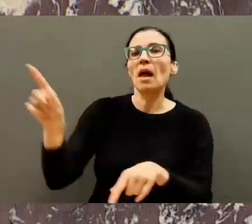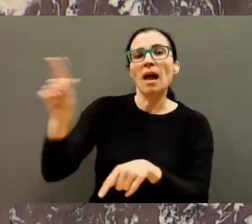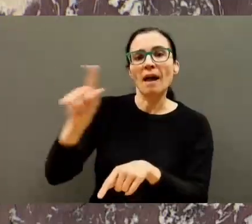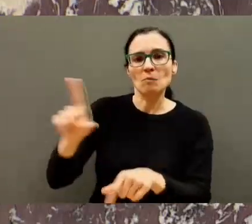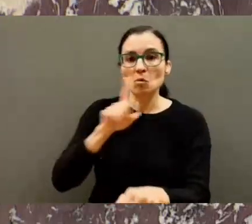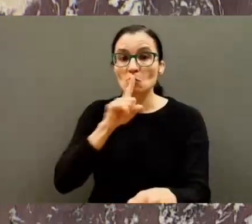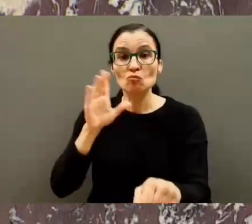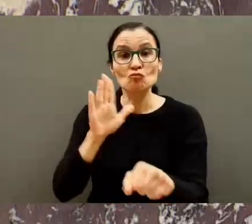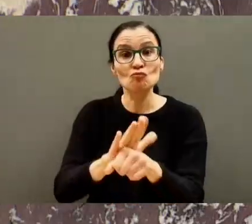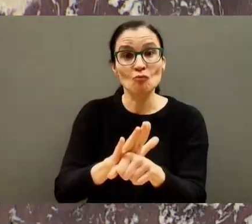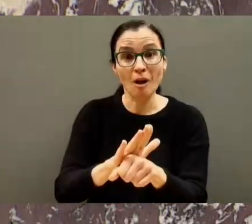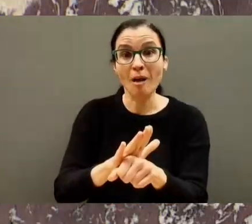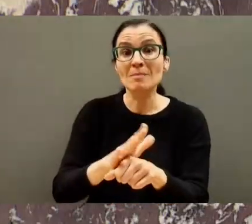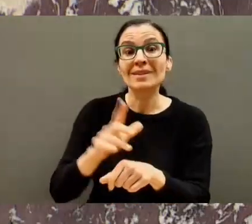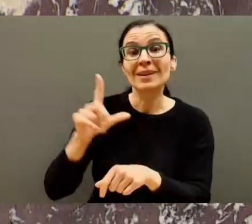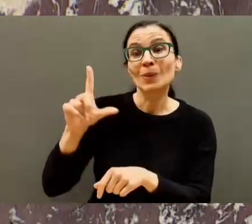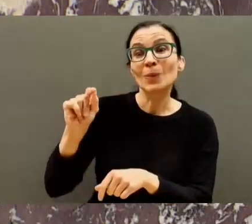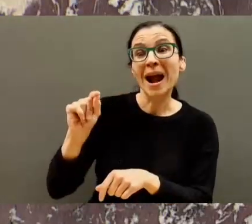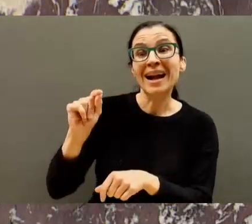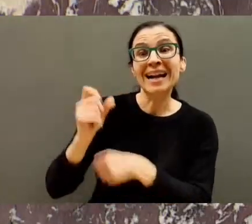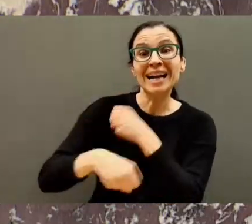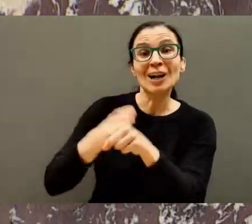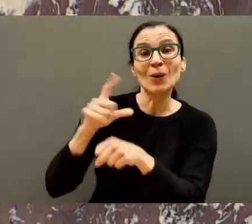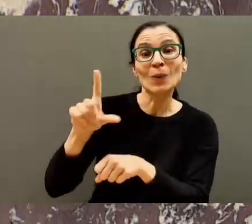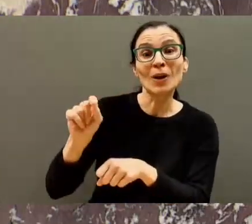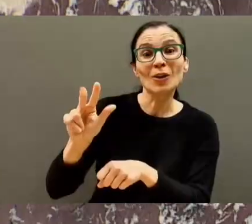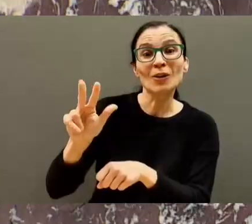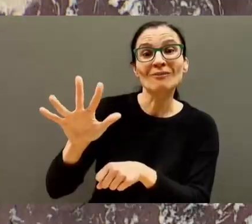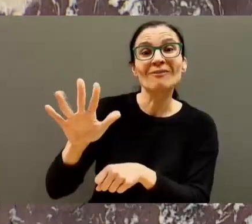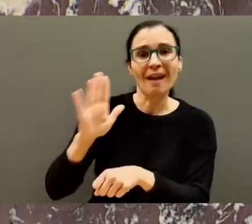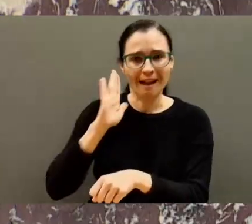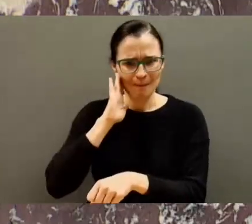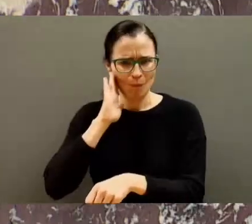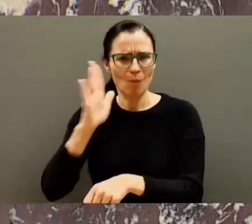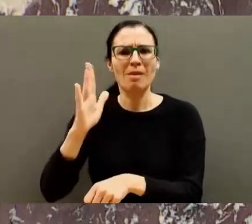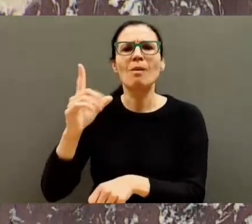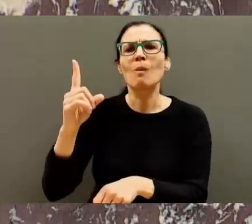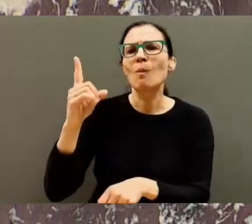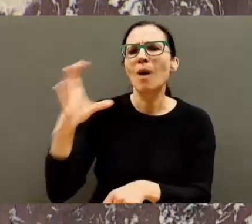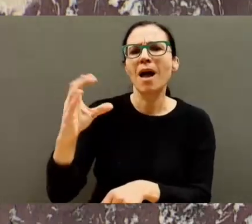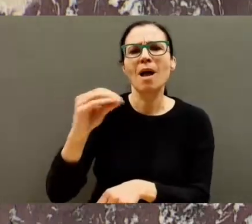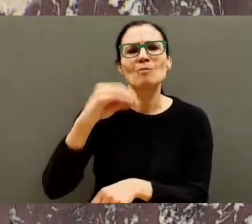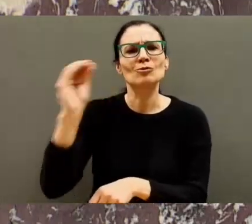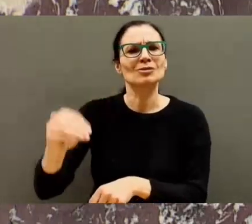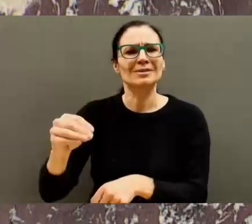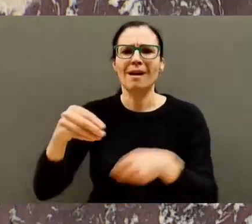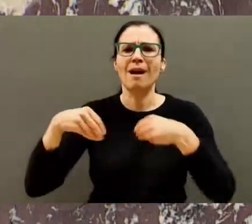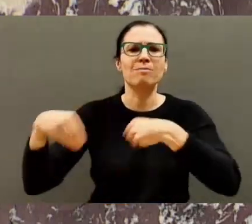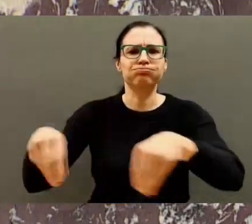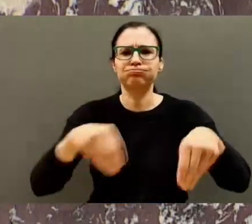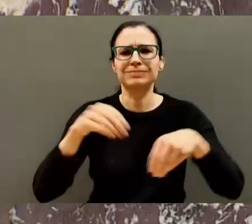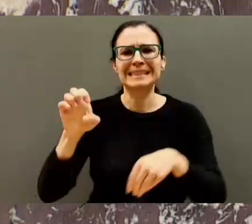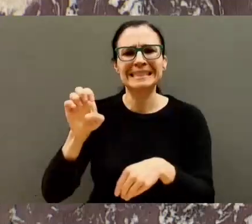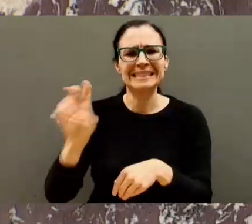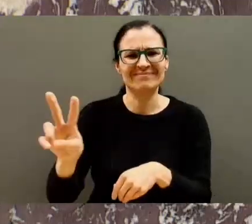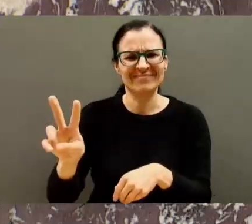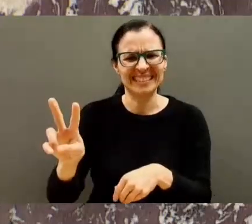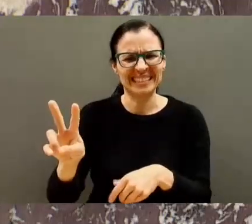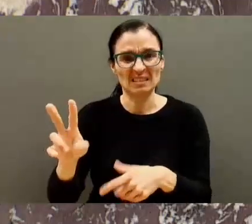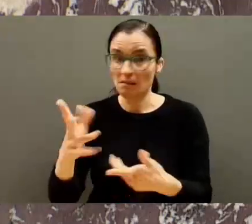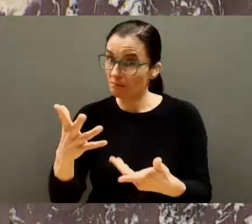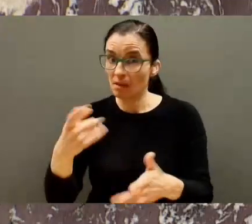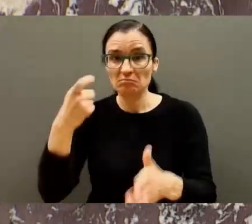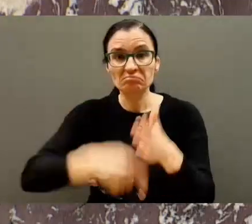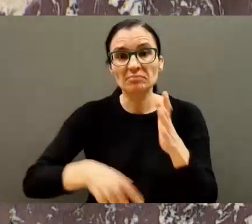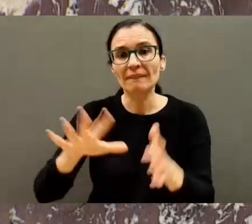just for selling a gas car. So will this NDP Premier listen to the practical needs of British Columbians and repeal their heavy-handed